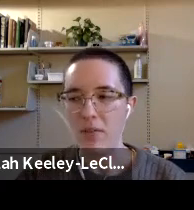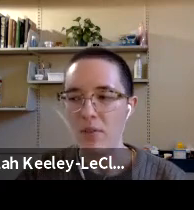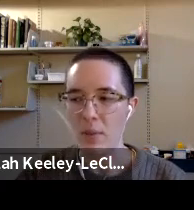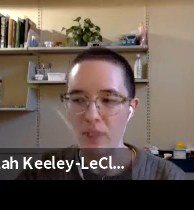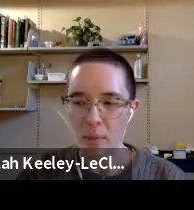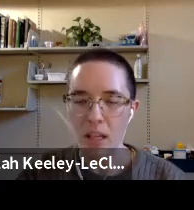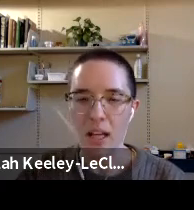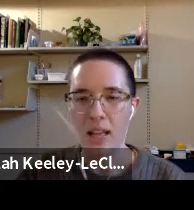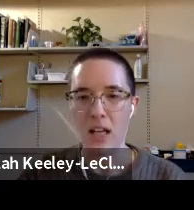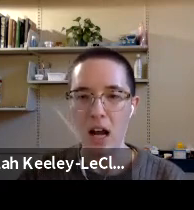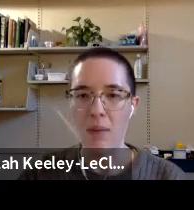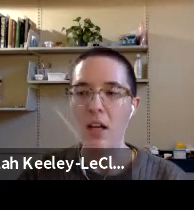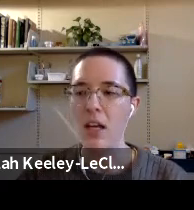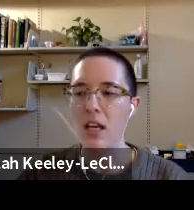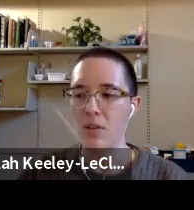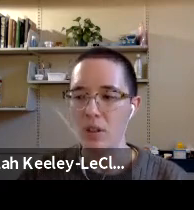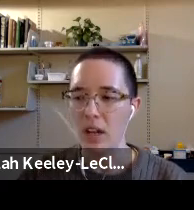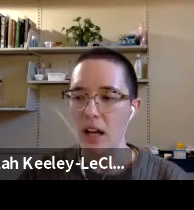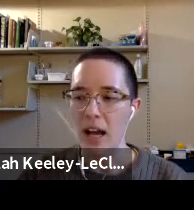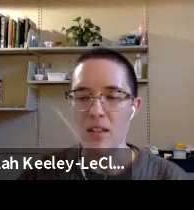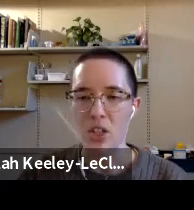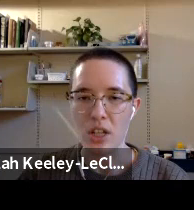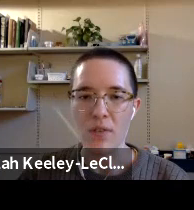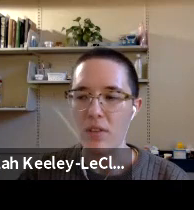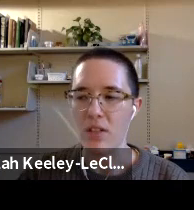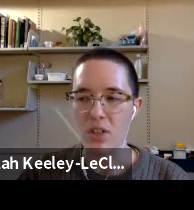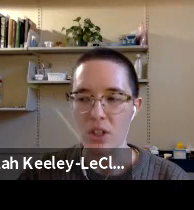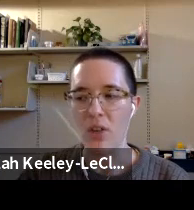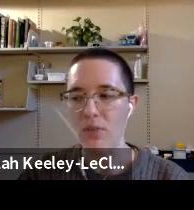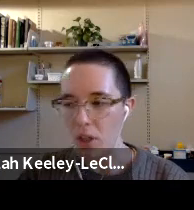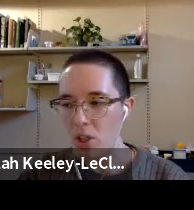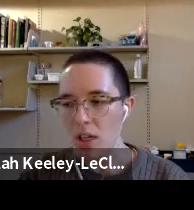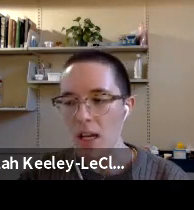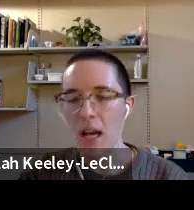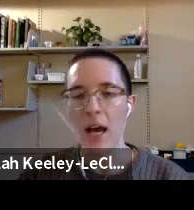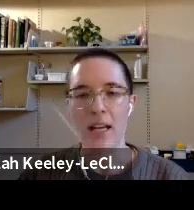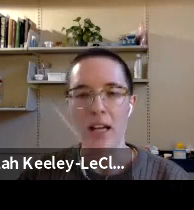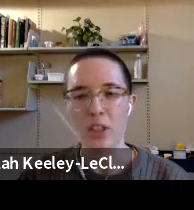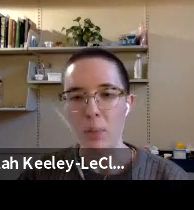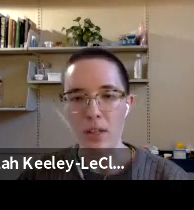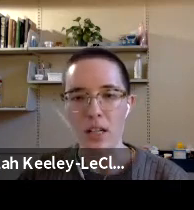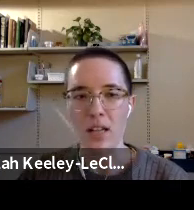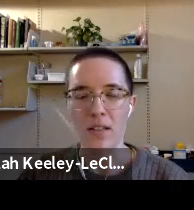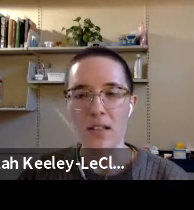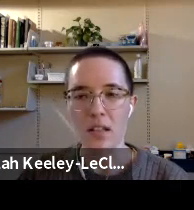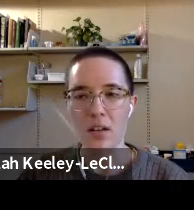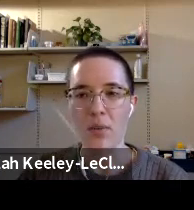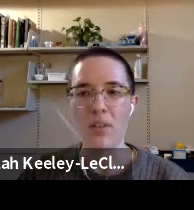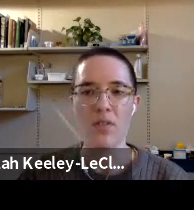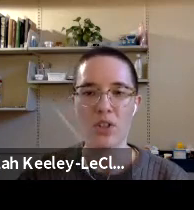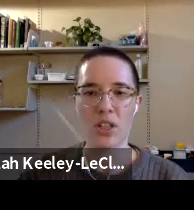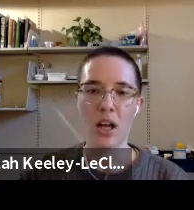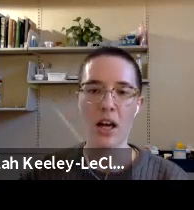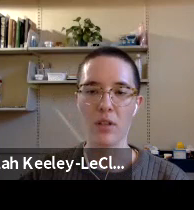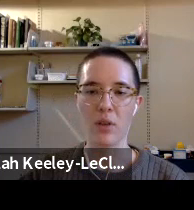a gift from his family, and at the time, he was serving as the chief of the Division of Forestry, and he actually appointed his assistant from